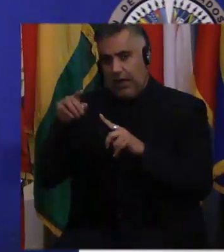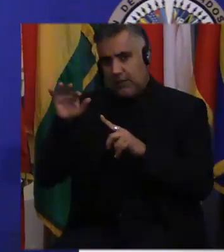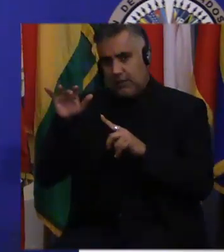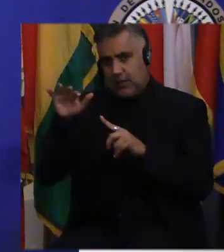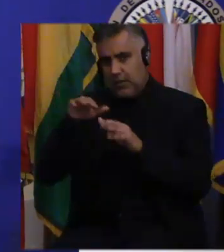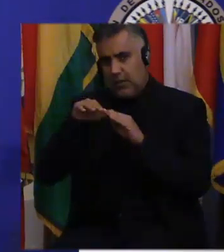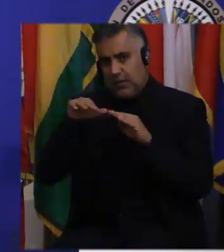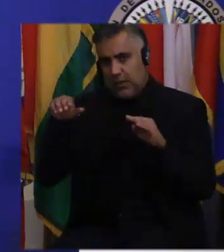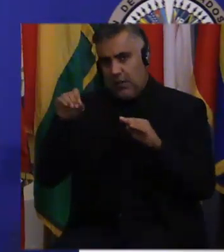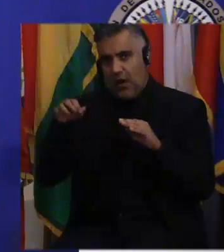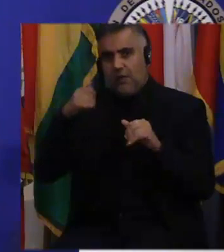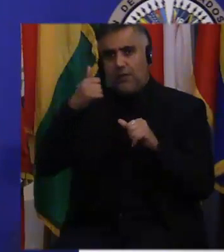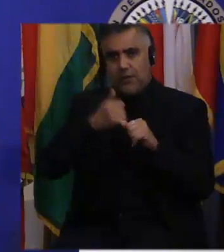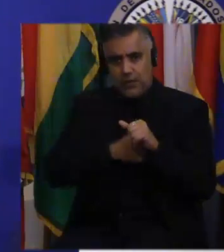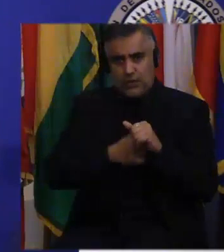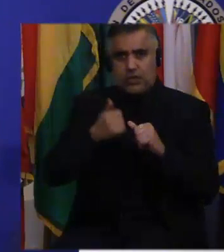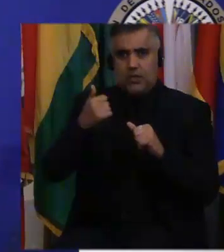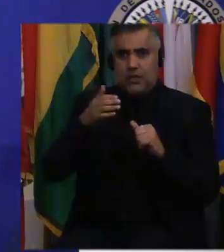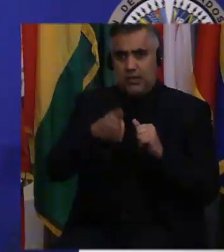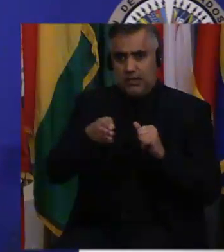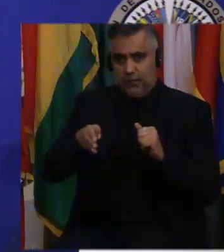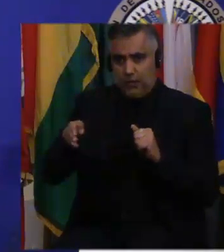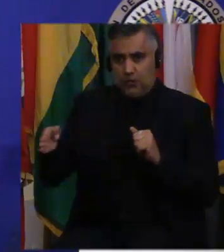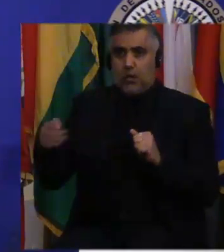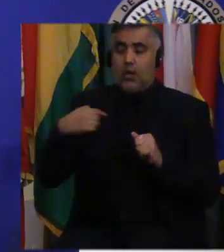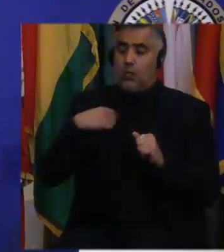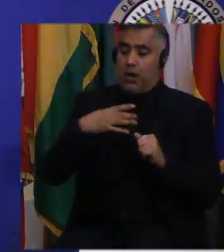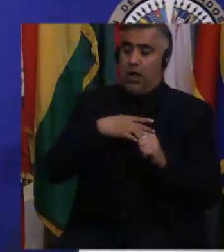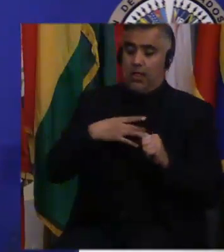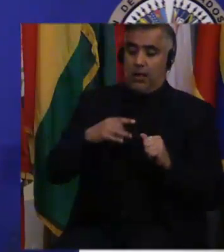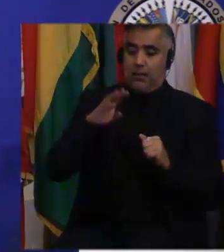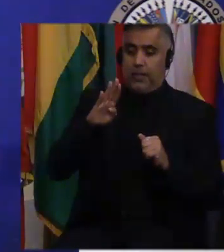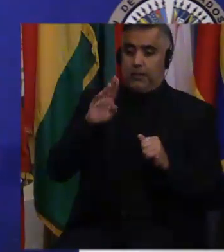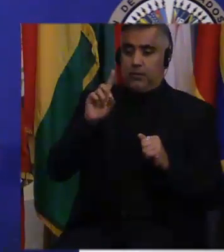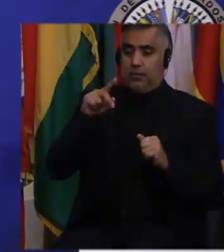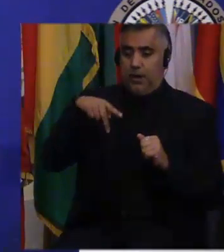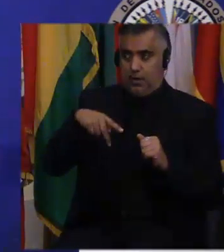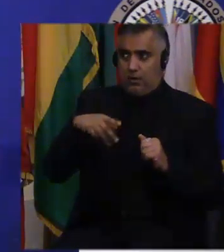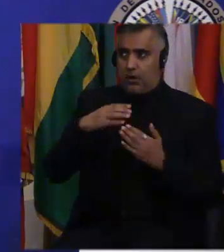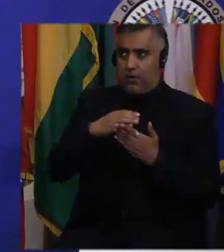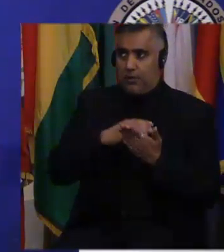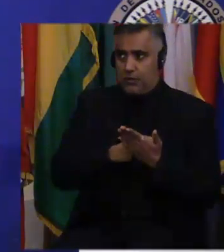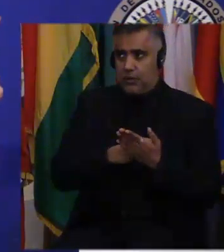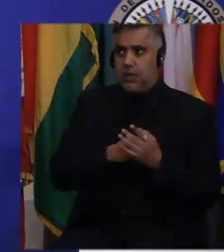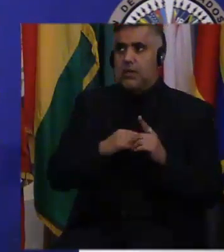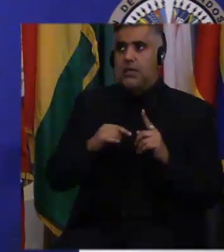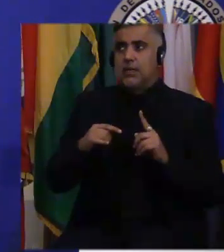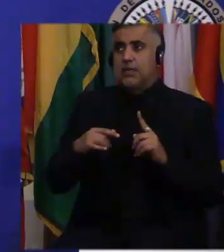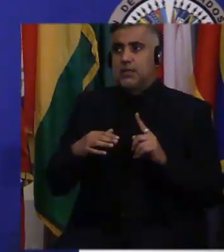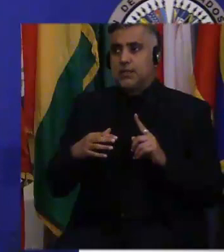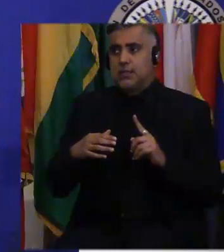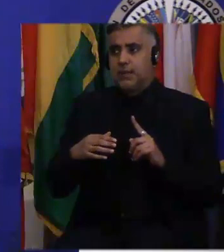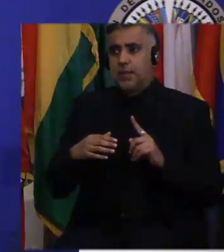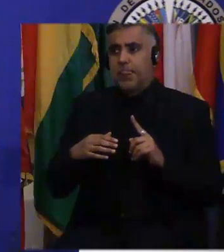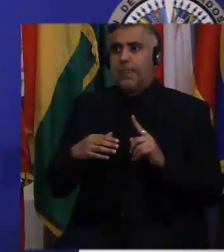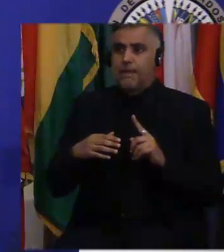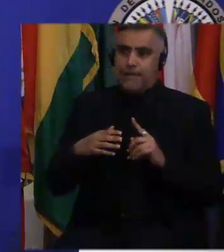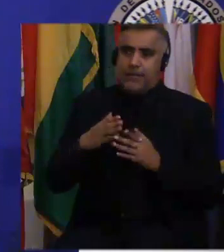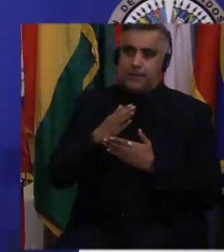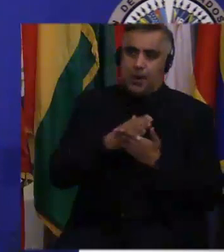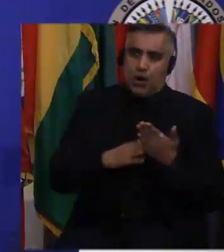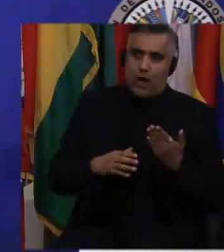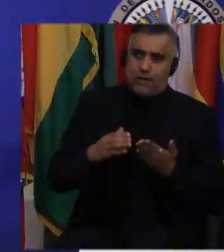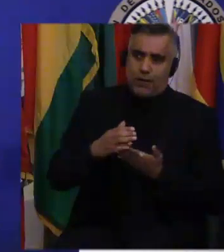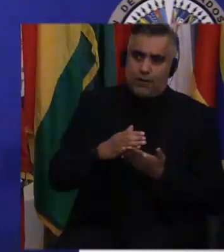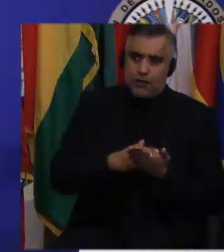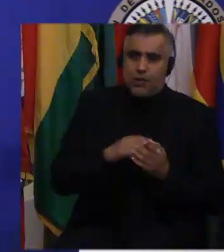at the level of each and every individual. And what I really like in Belém do Pará Convention is this part of the